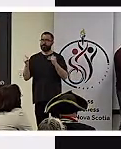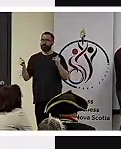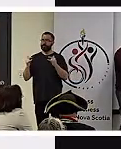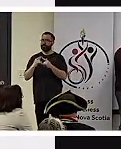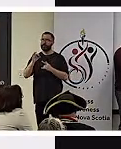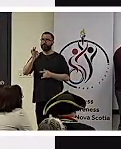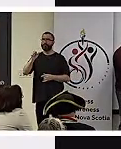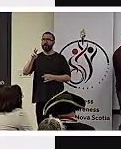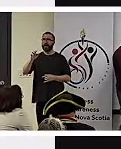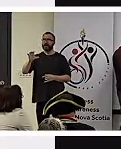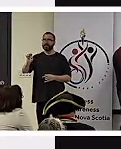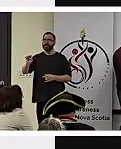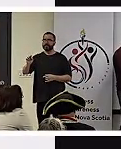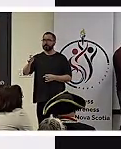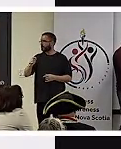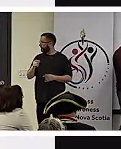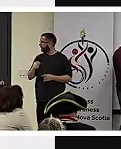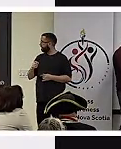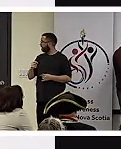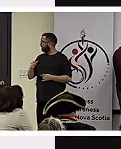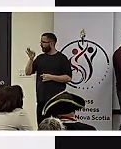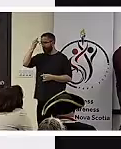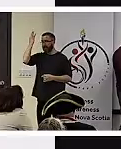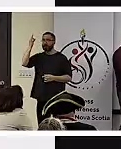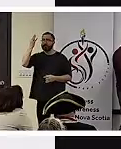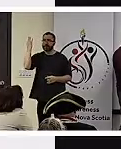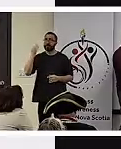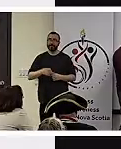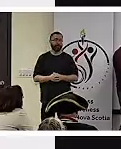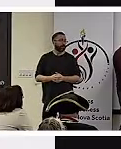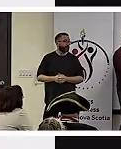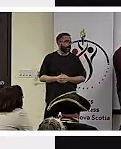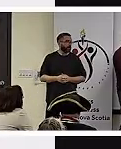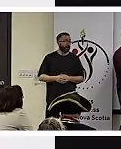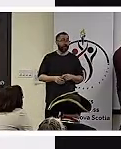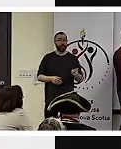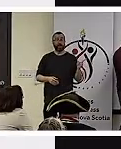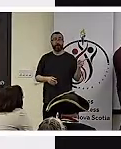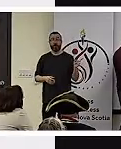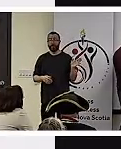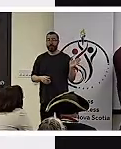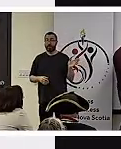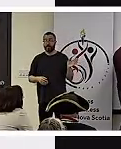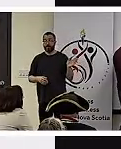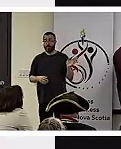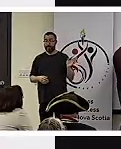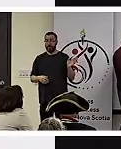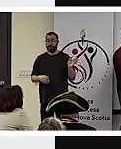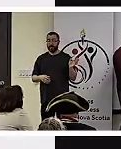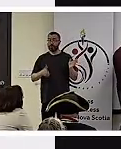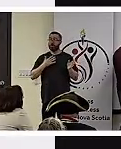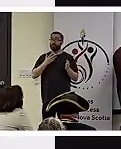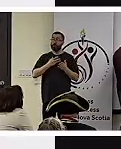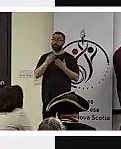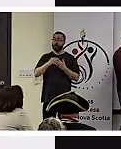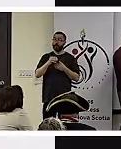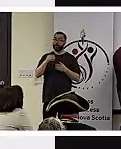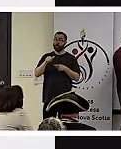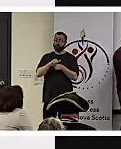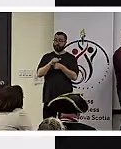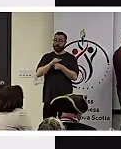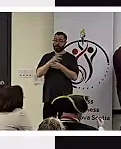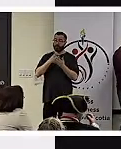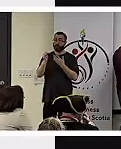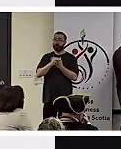was in LIT. It's Leader in Training, how to run programs and